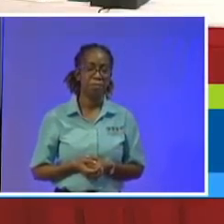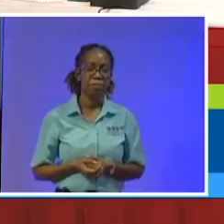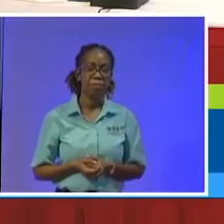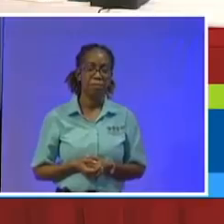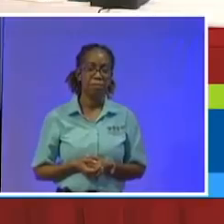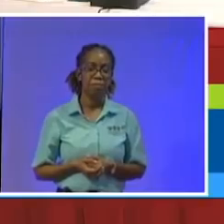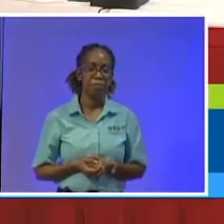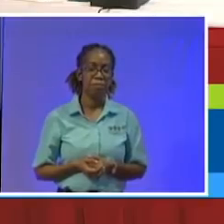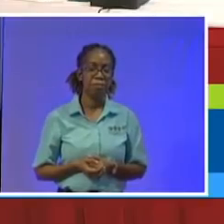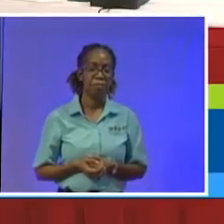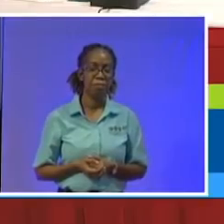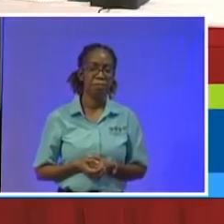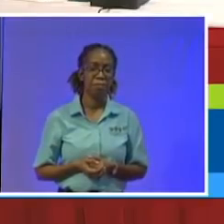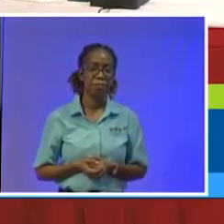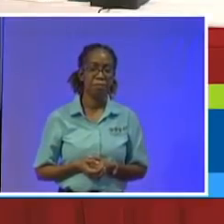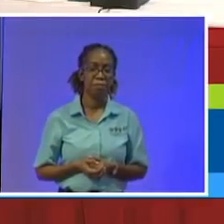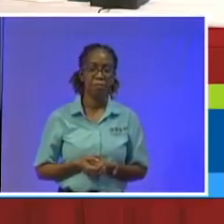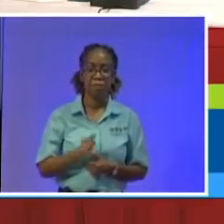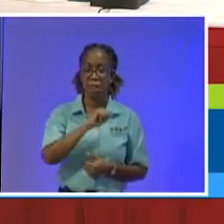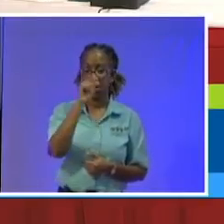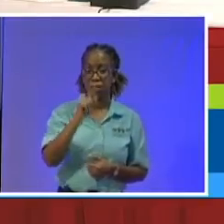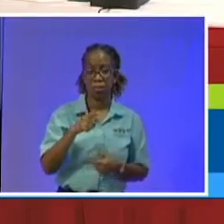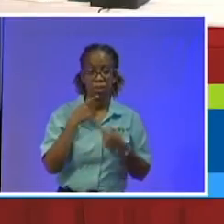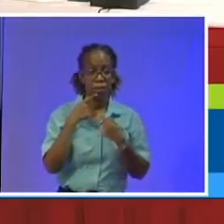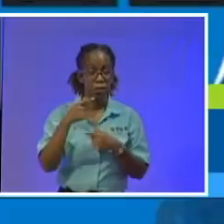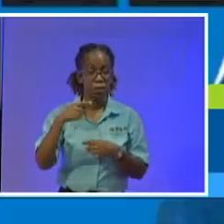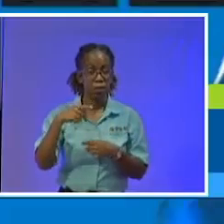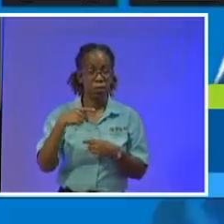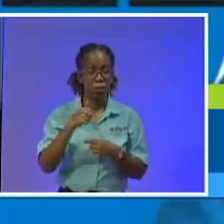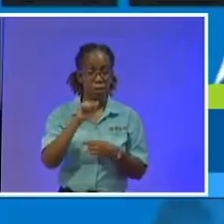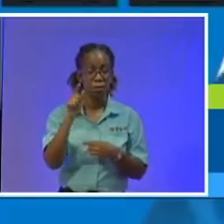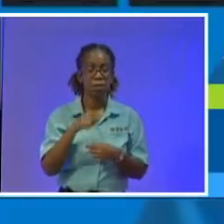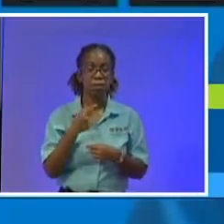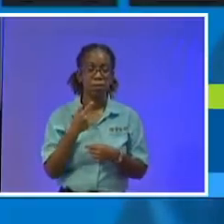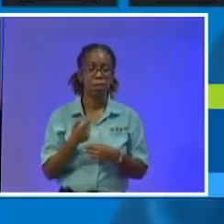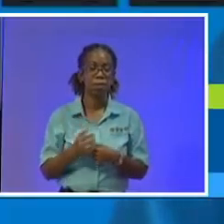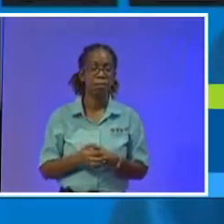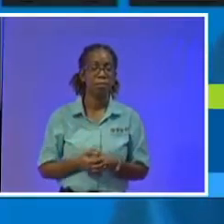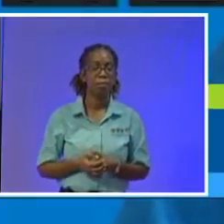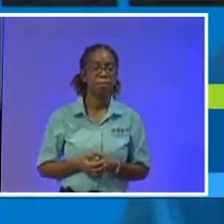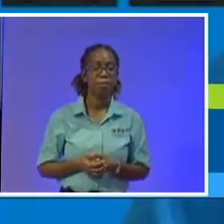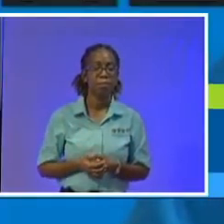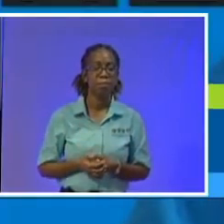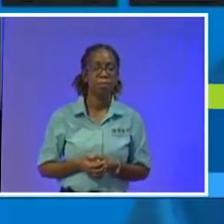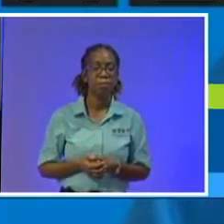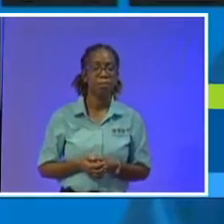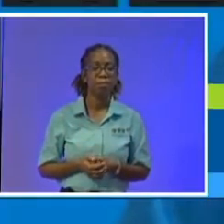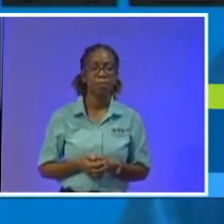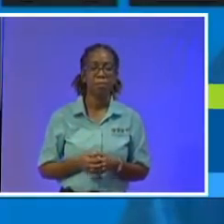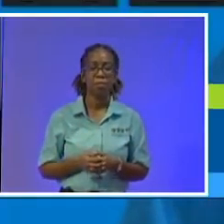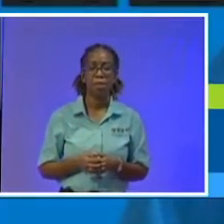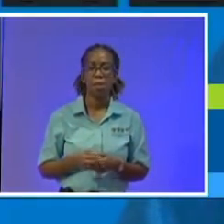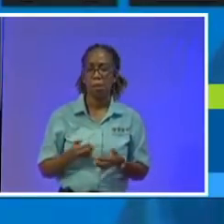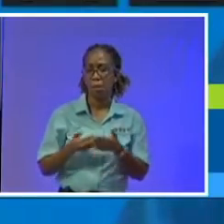Prior, good morning. Yes, morning again. Yeah, CMO, I was asking about the